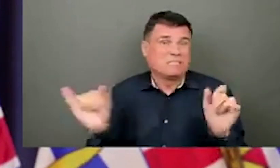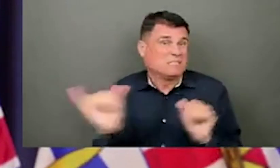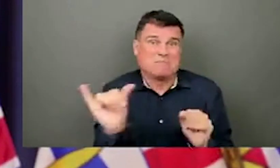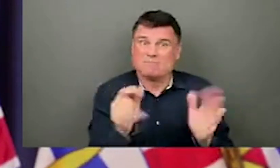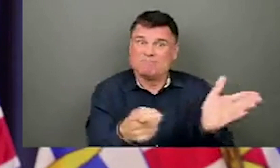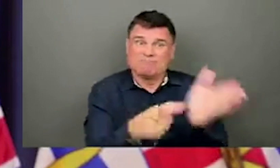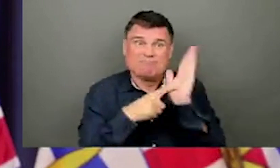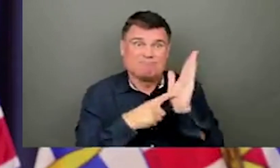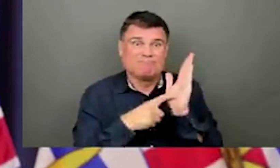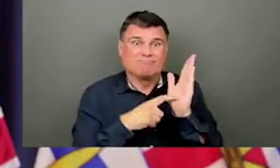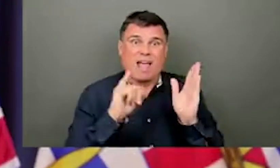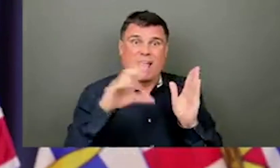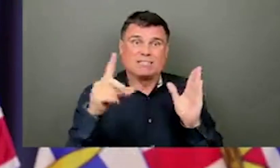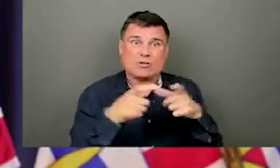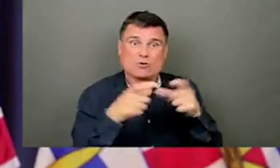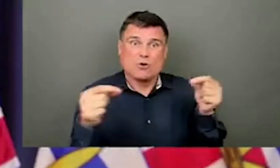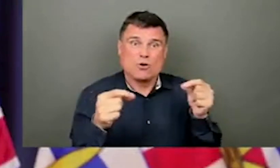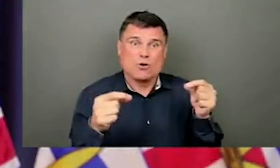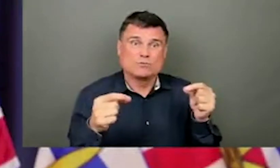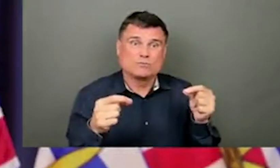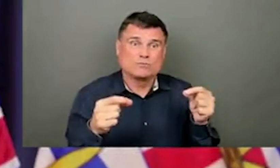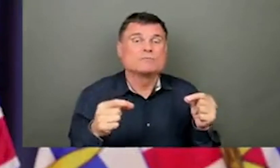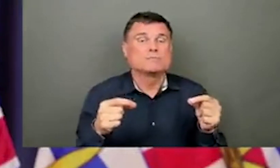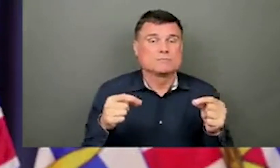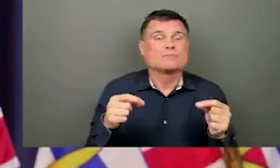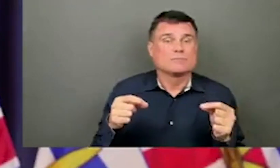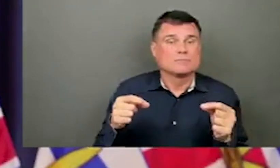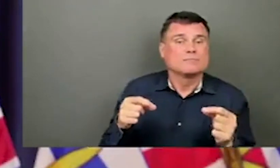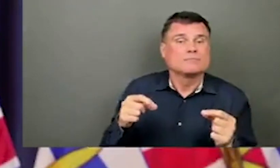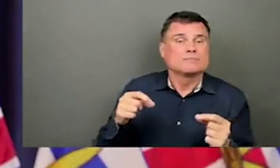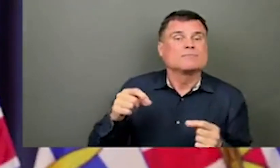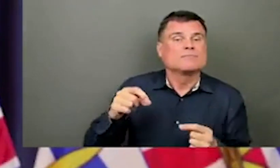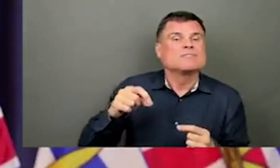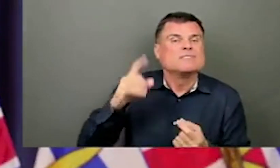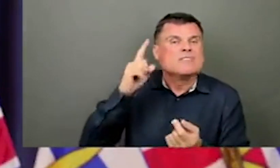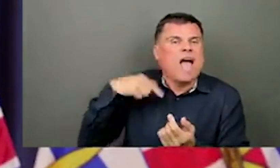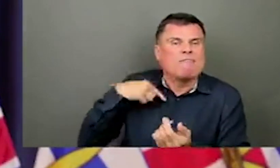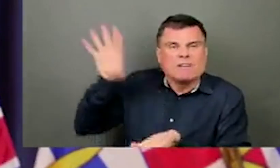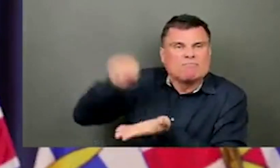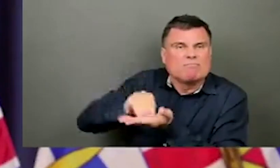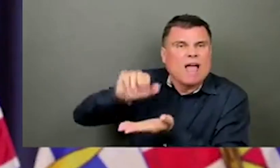we're working with the federal government to make sure we'll be aligned with that as well.